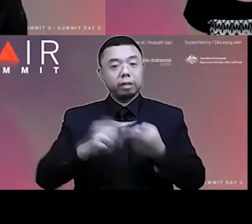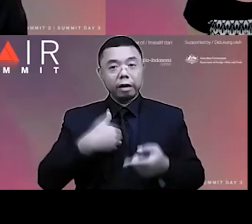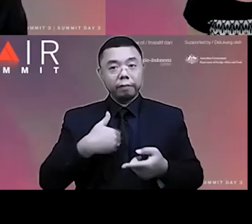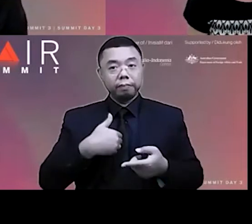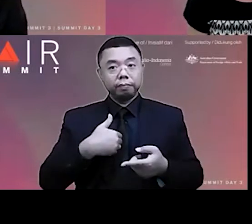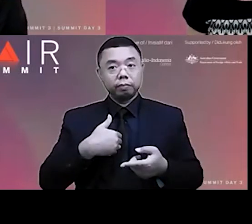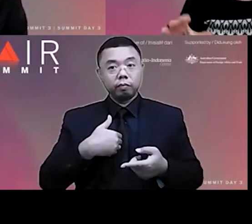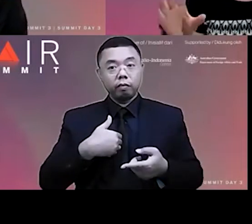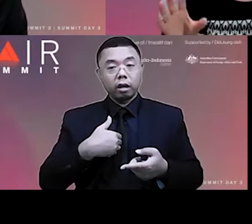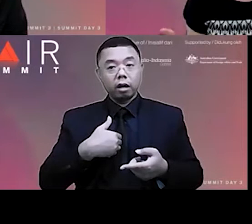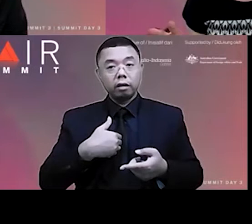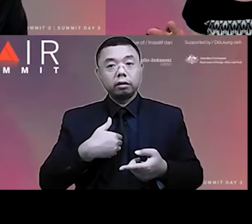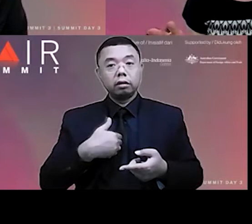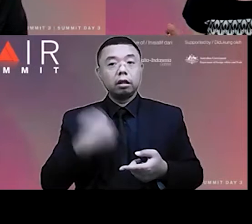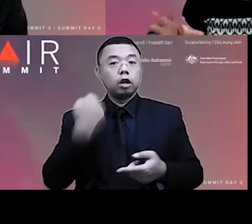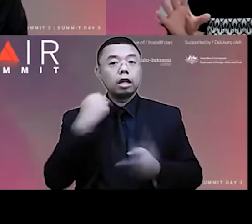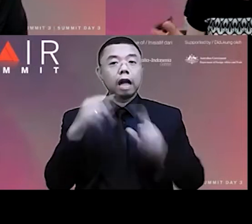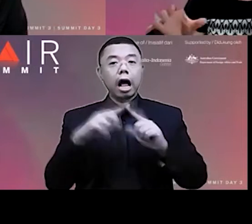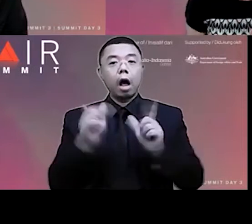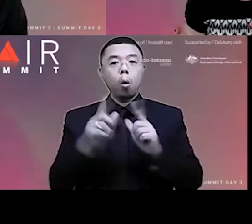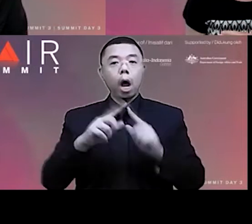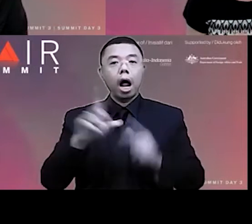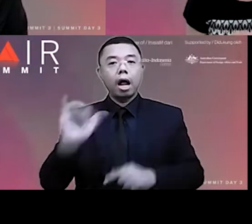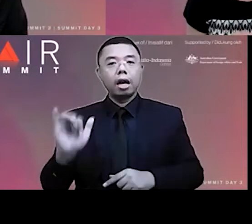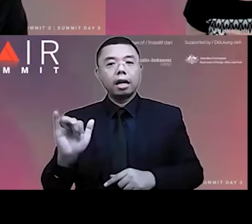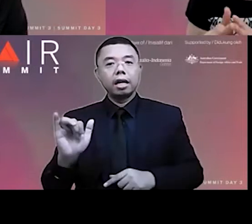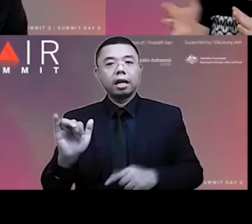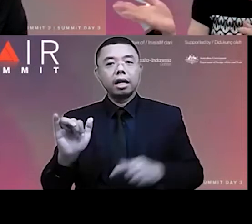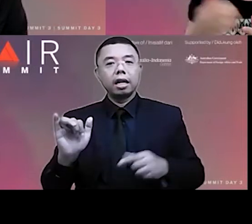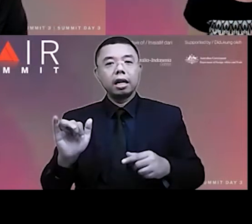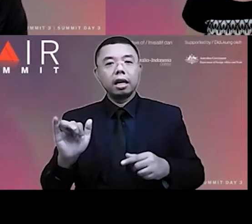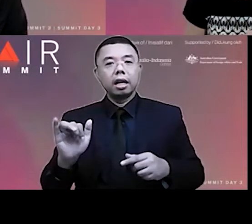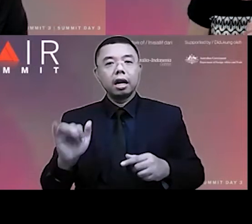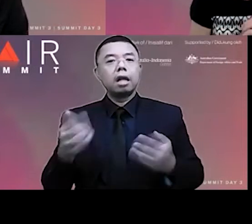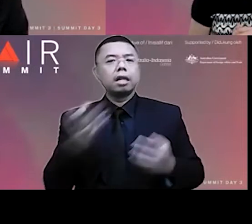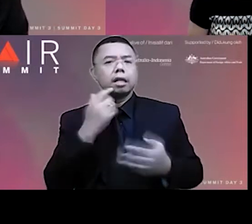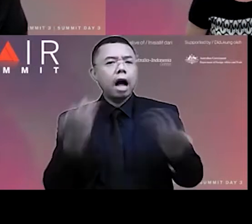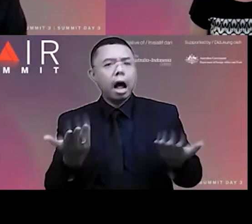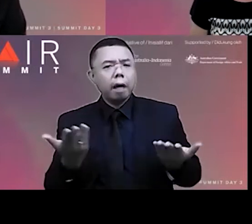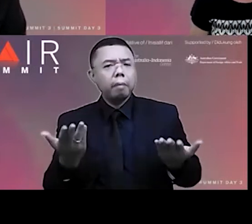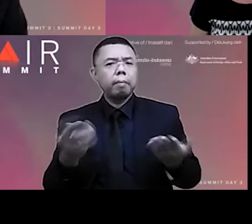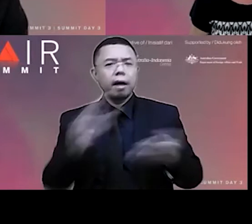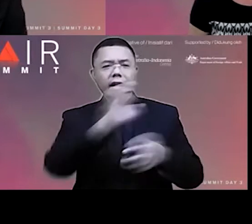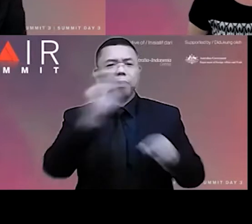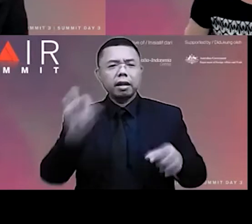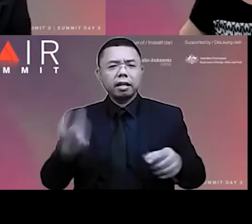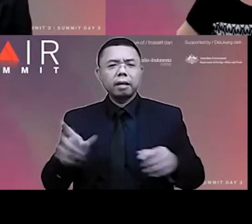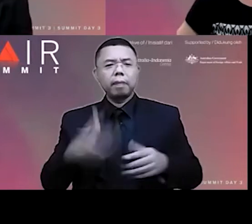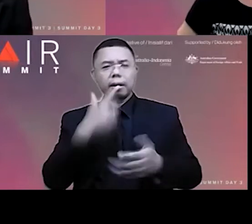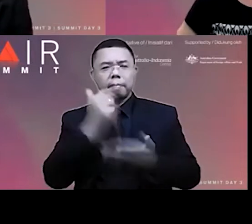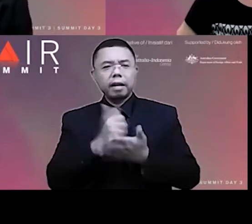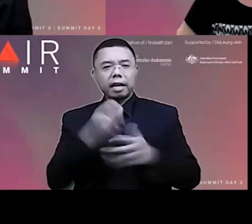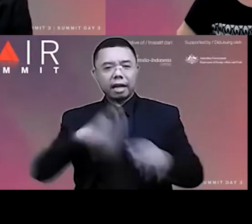going to share with you the hotspots on the regional levels. Over to you. Okay, thank you. Next slide,